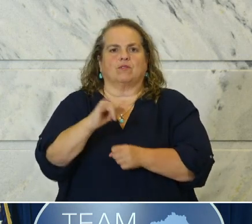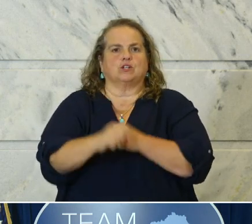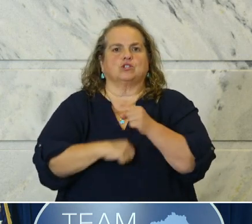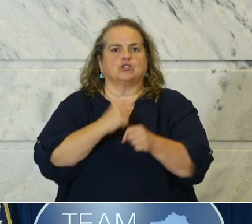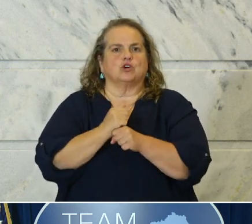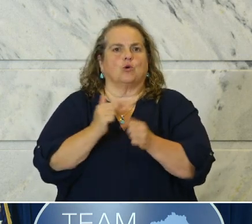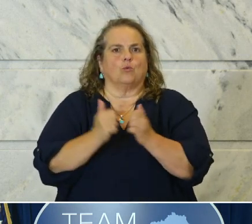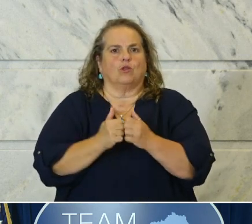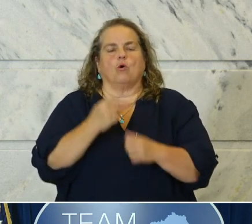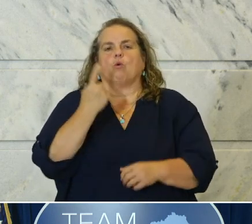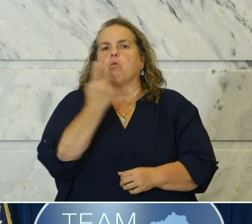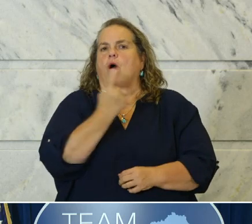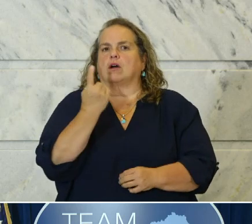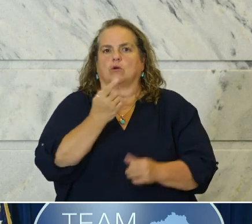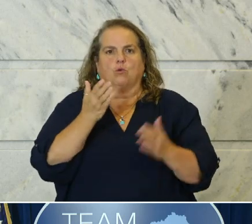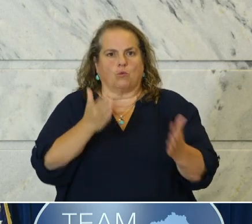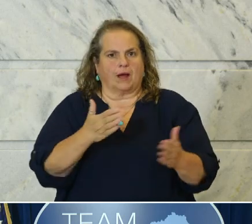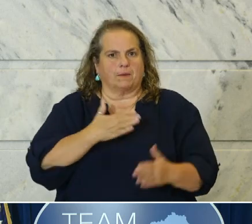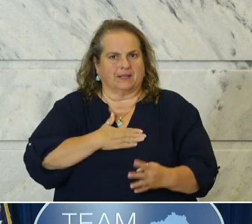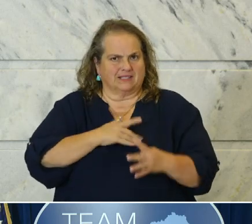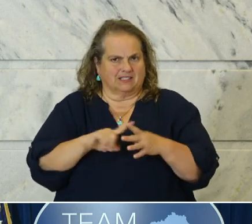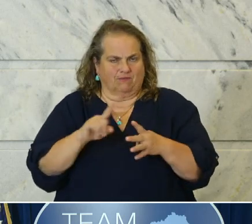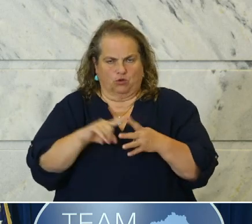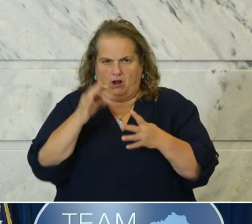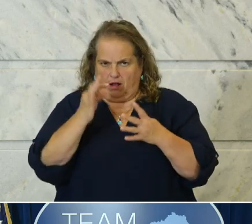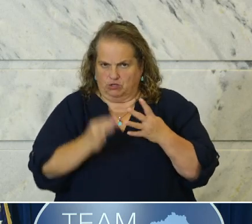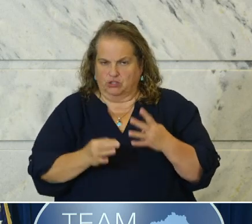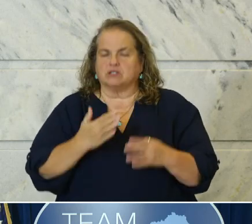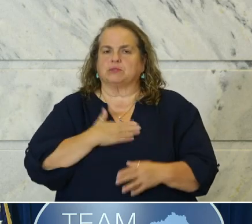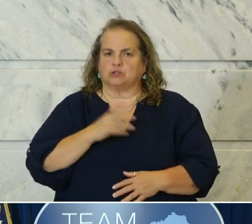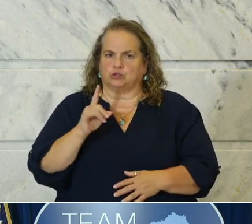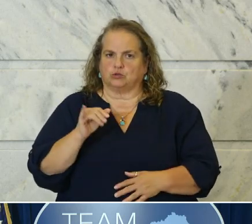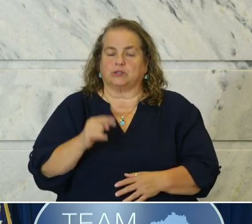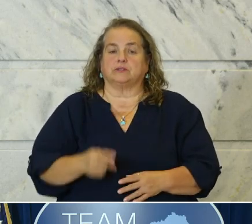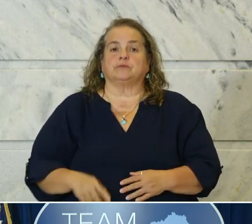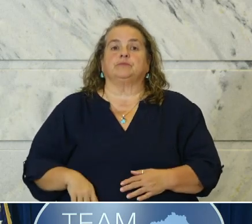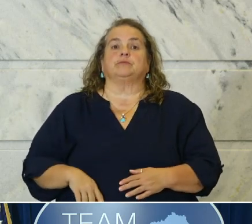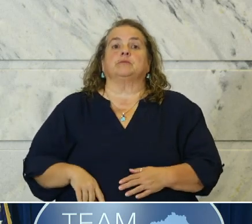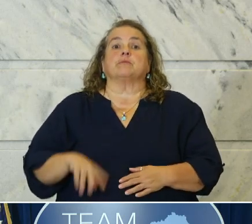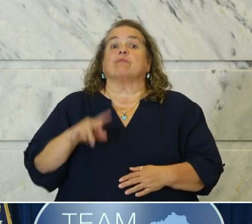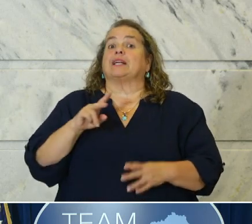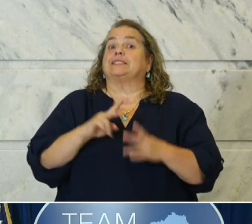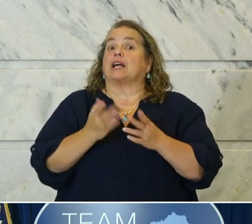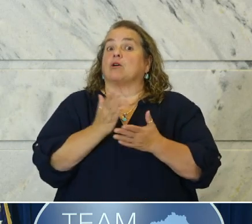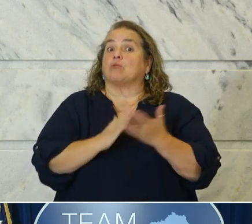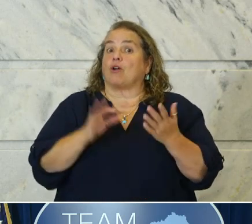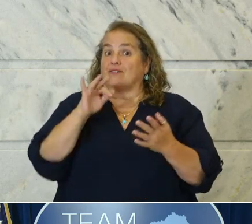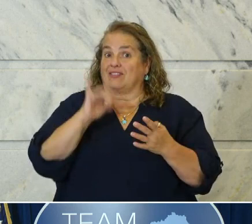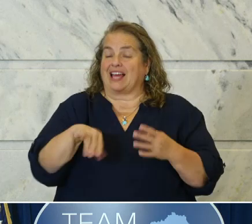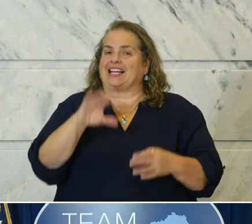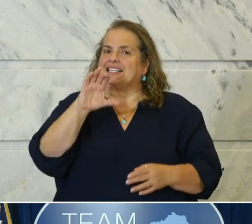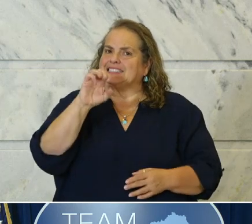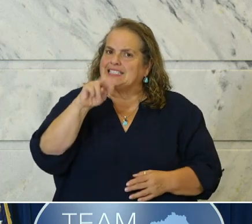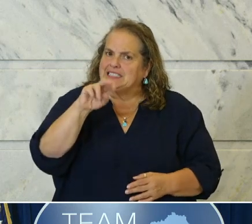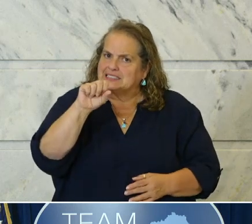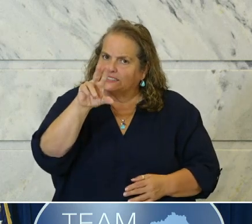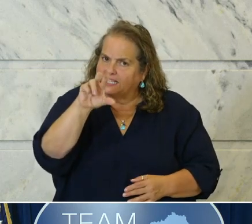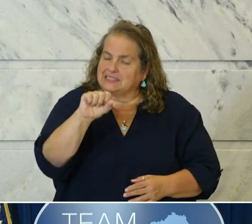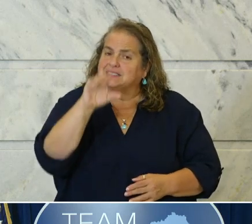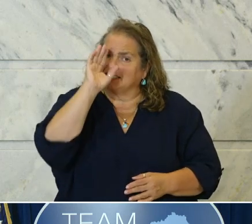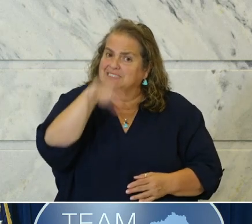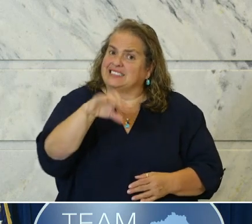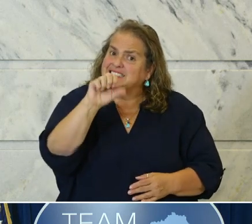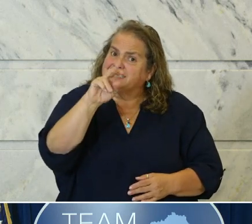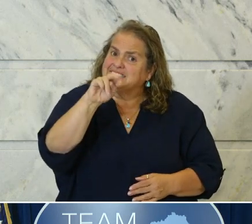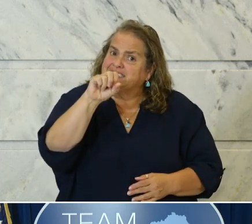the various forms. So everybody vote. Second piece of that one, though, is the census. It's not just your